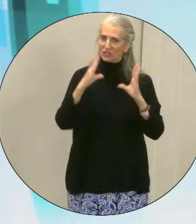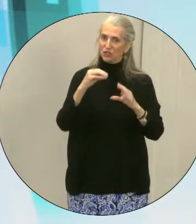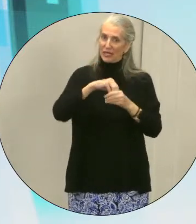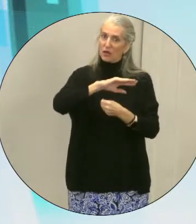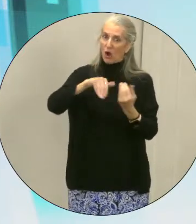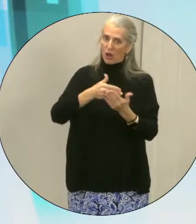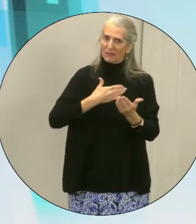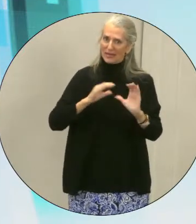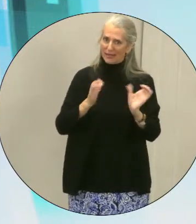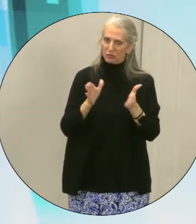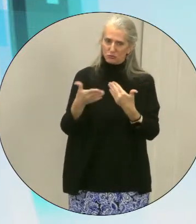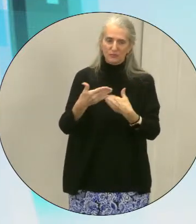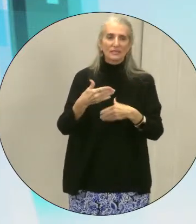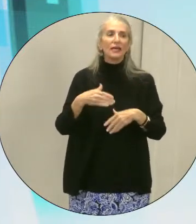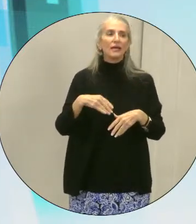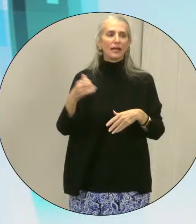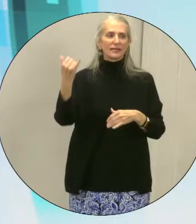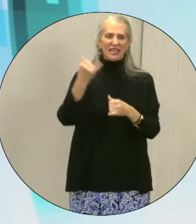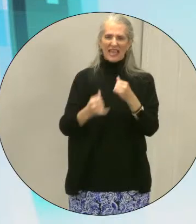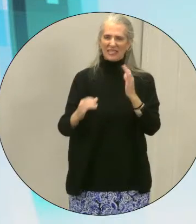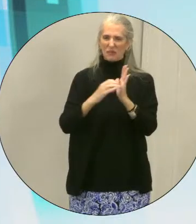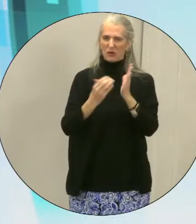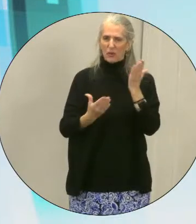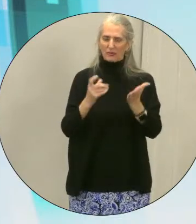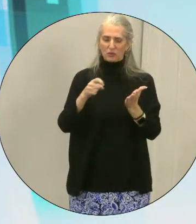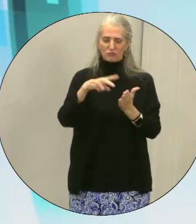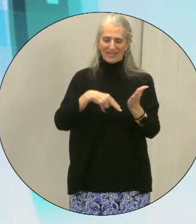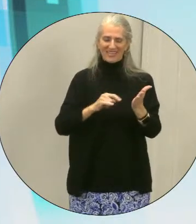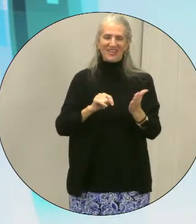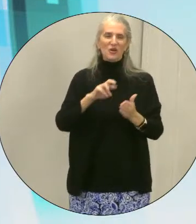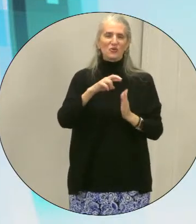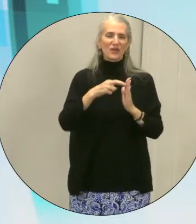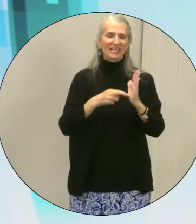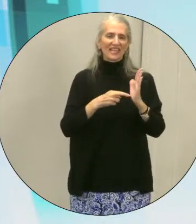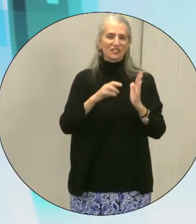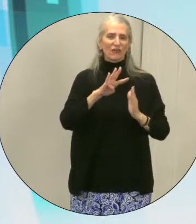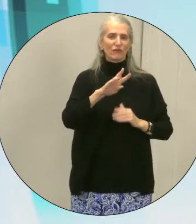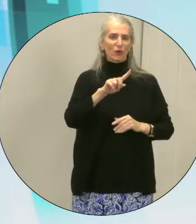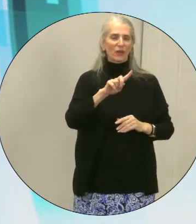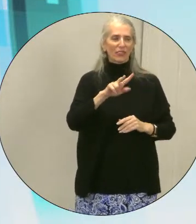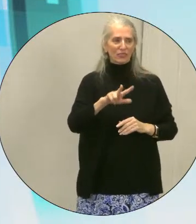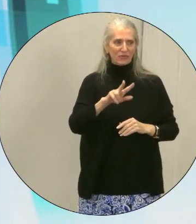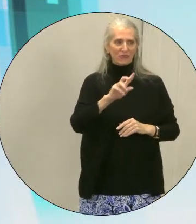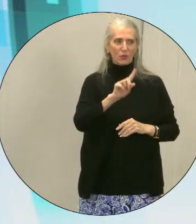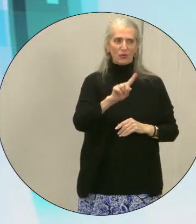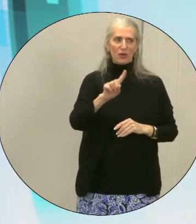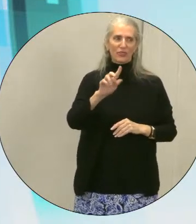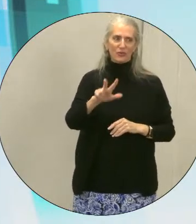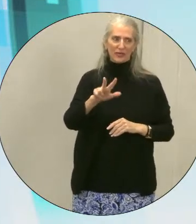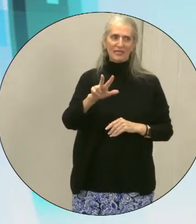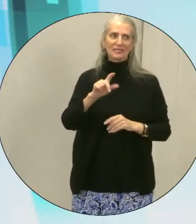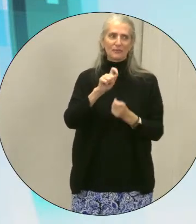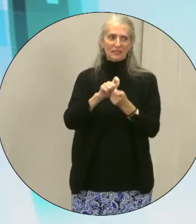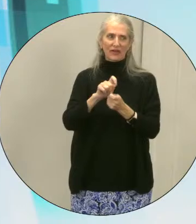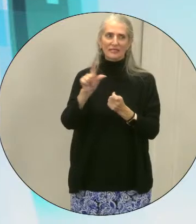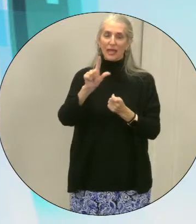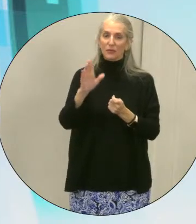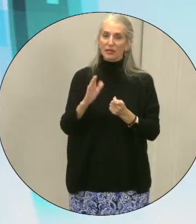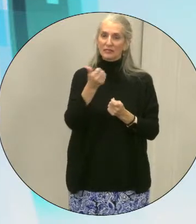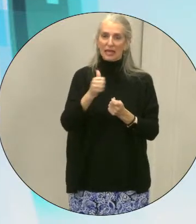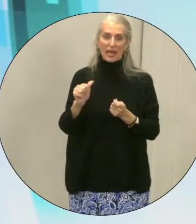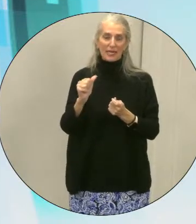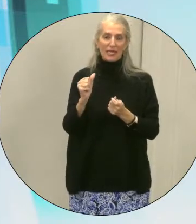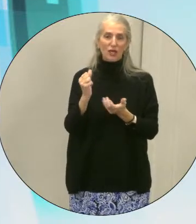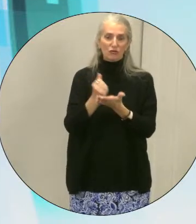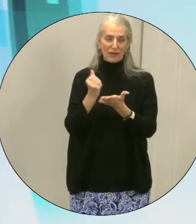I'm going to jump back to the last paragraph because I probably should read it. Regulation 4113, Section 2B specifies that librarians, they need credit, the